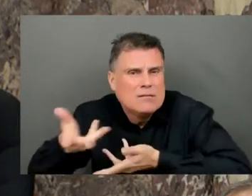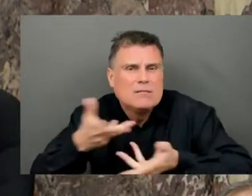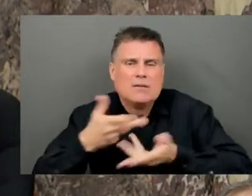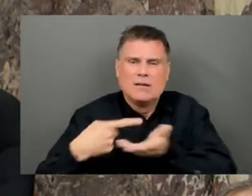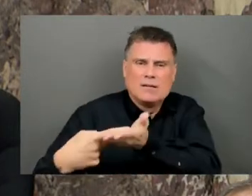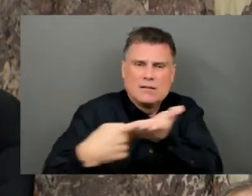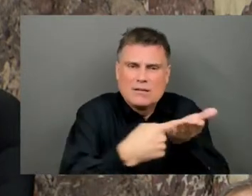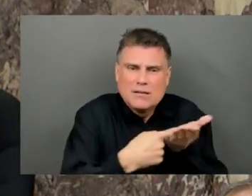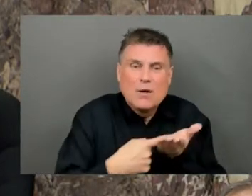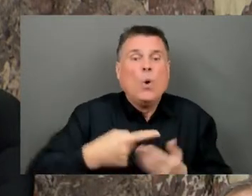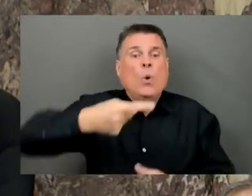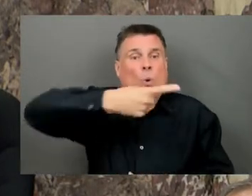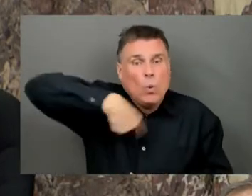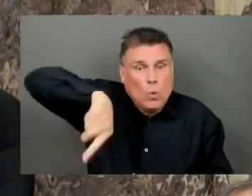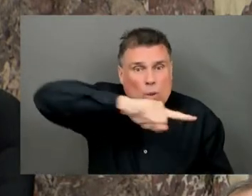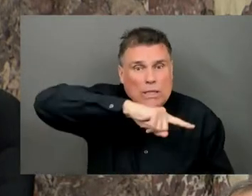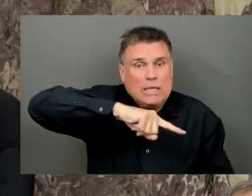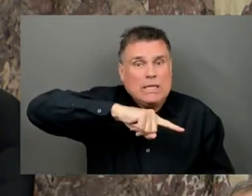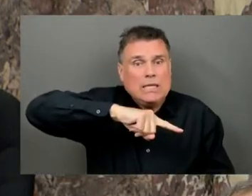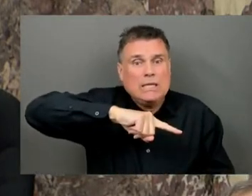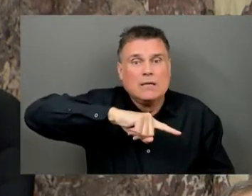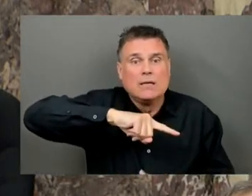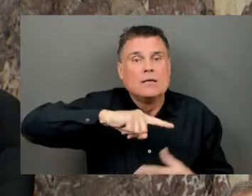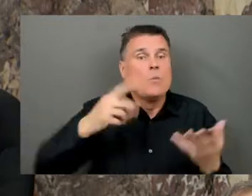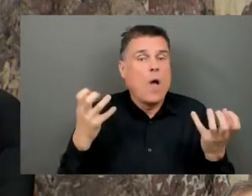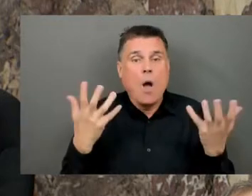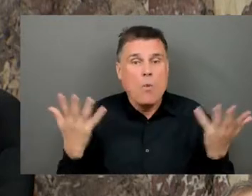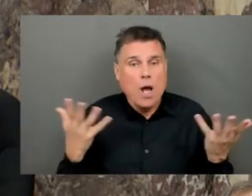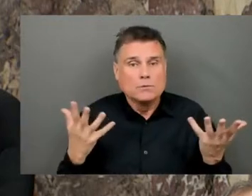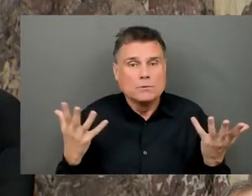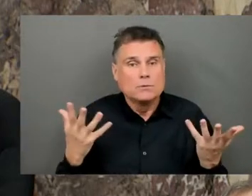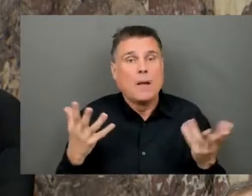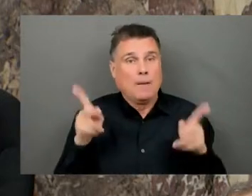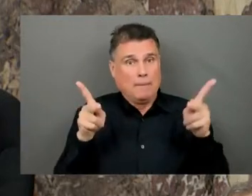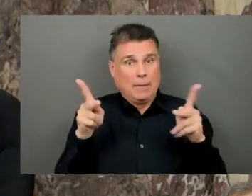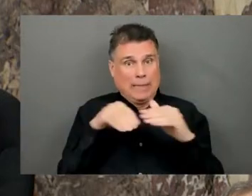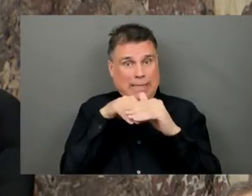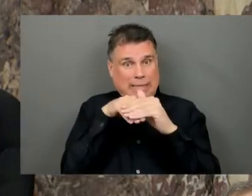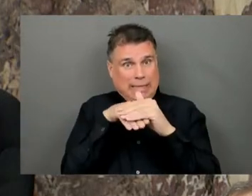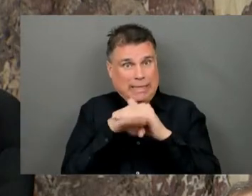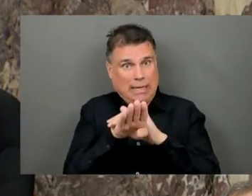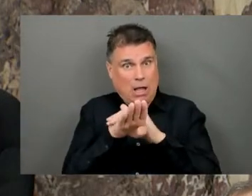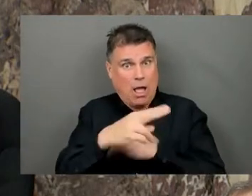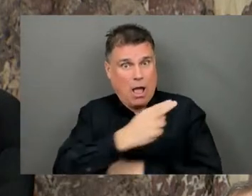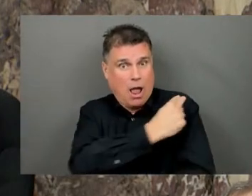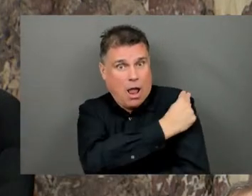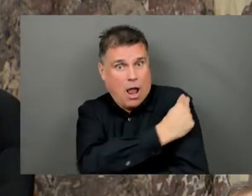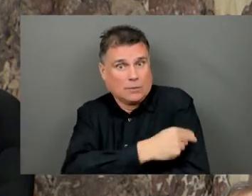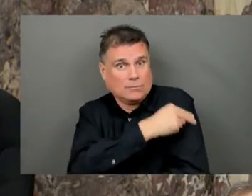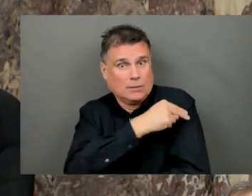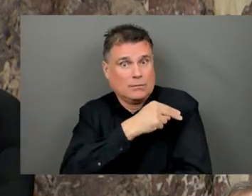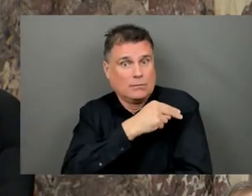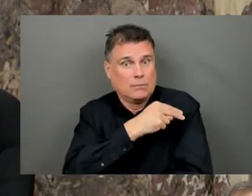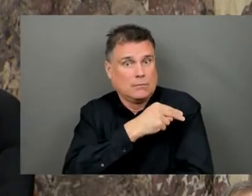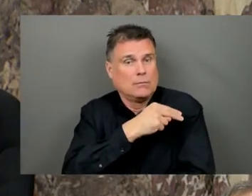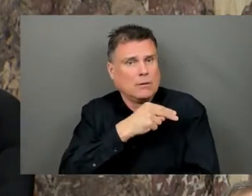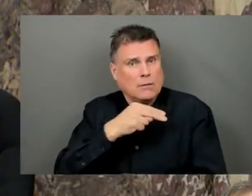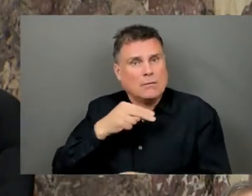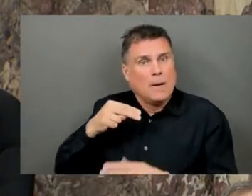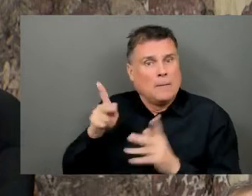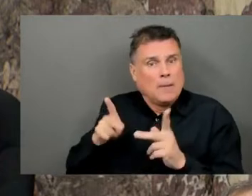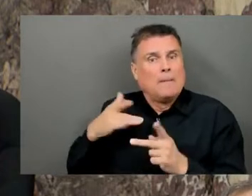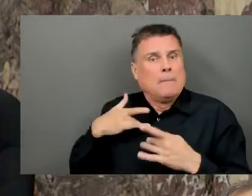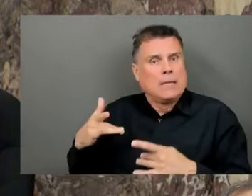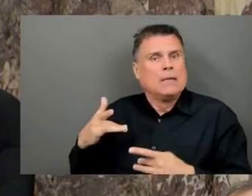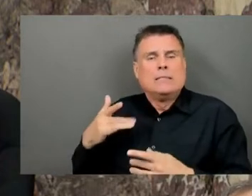enter our hospitals, they enter often with very significant healthcare conditions. And it's our job, for example, at St. Paul's